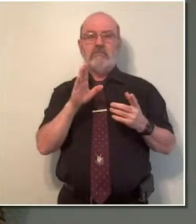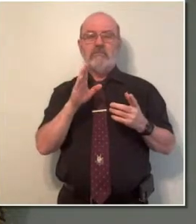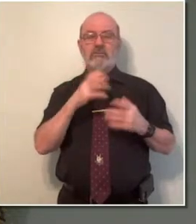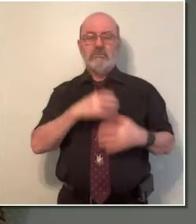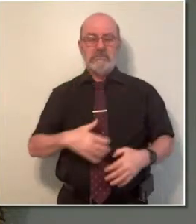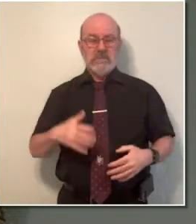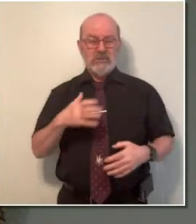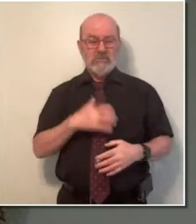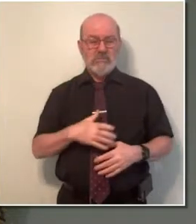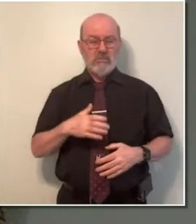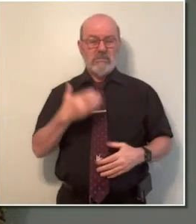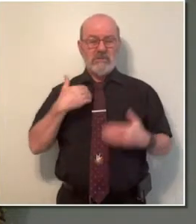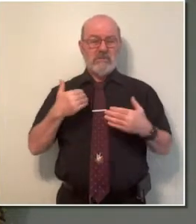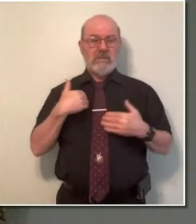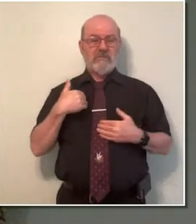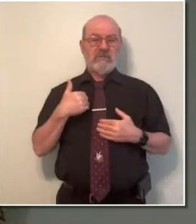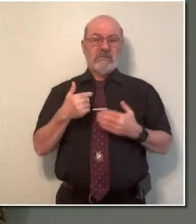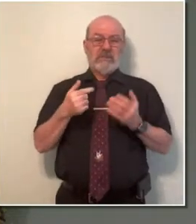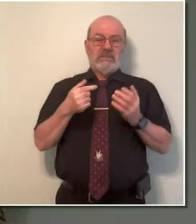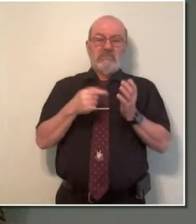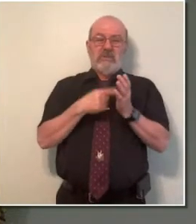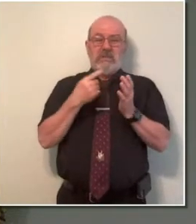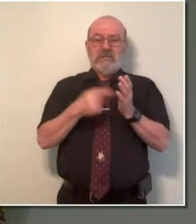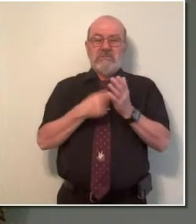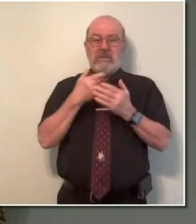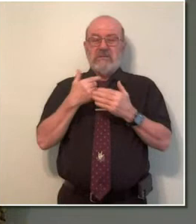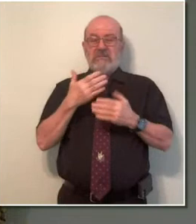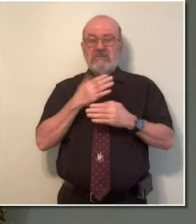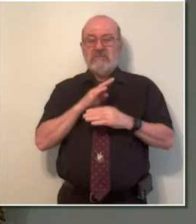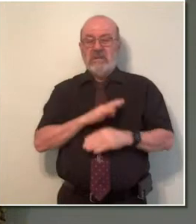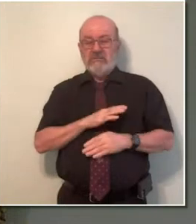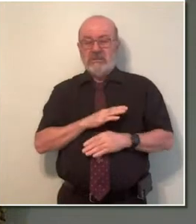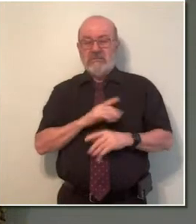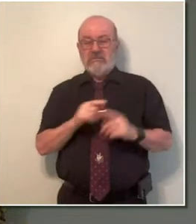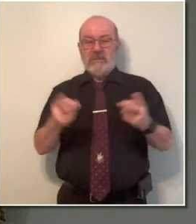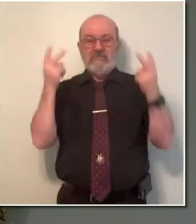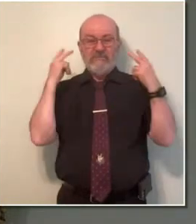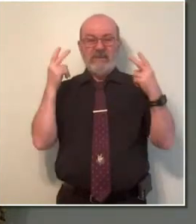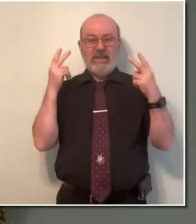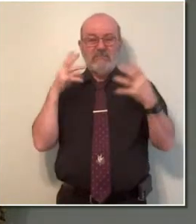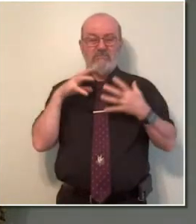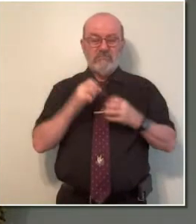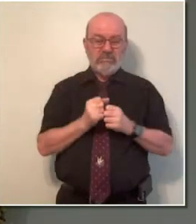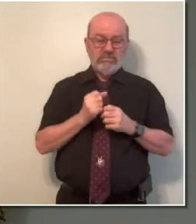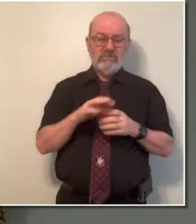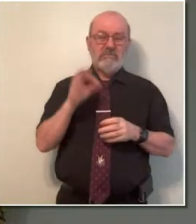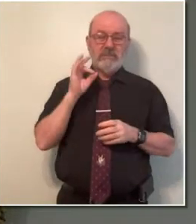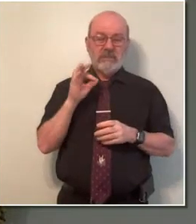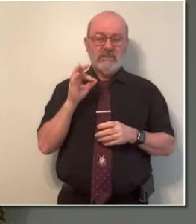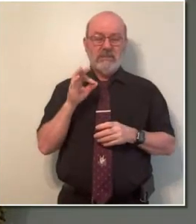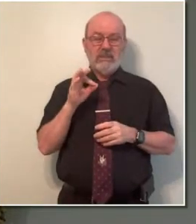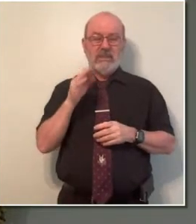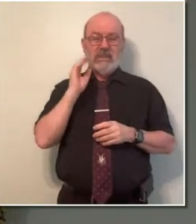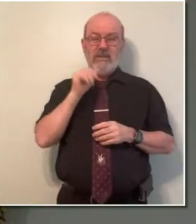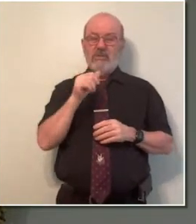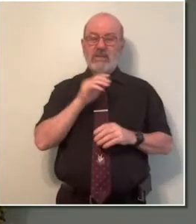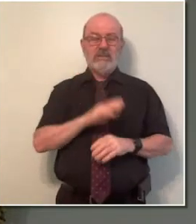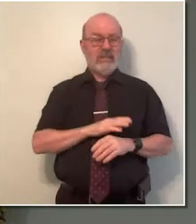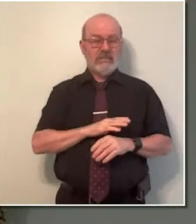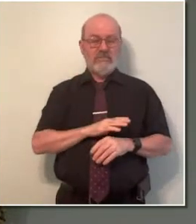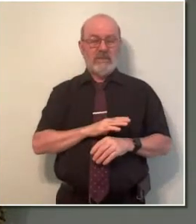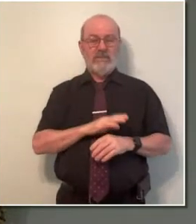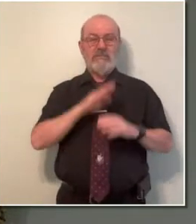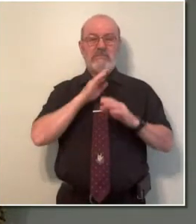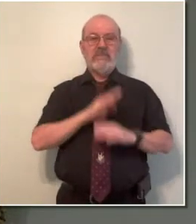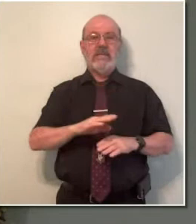may have fleeting satisfactions here and there, but it's vanity, it's vexation of spirit, and it will not satisfy. Be satisfied with